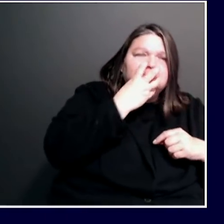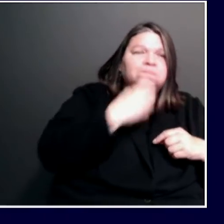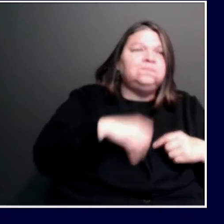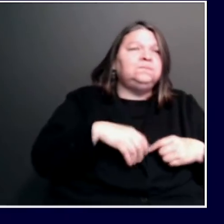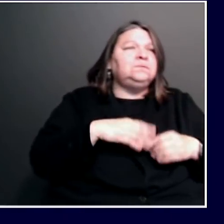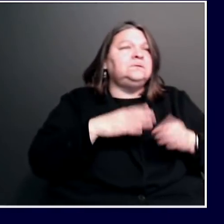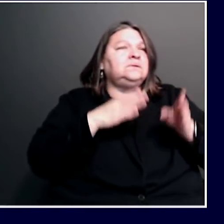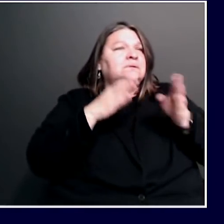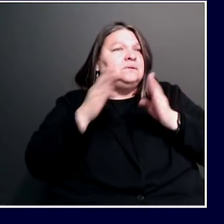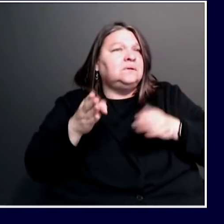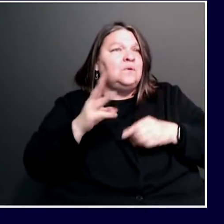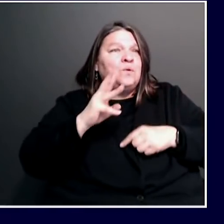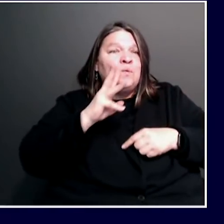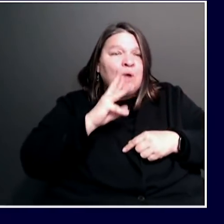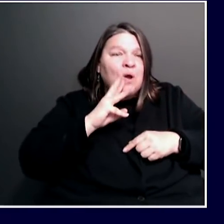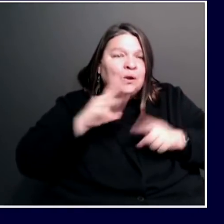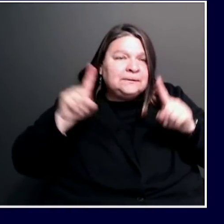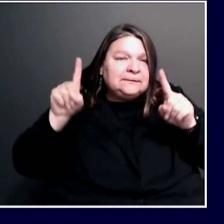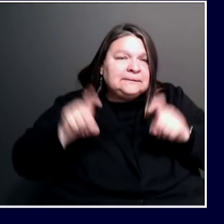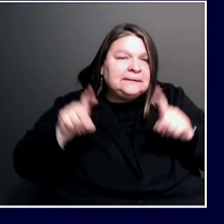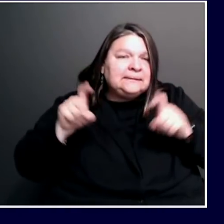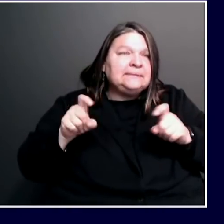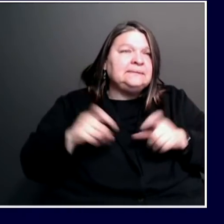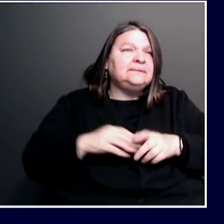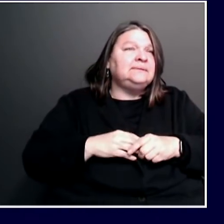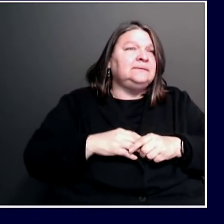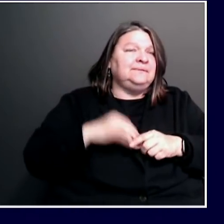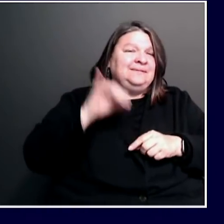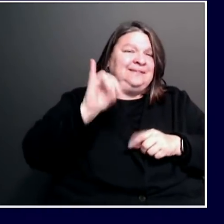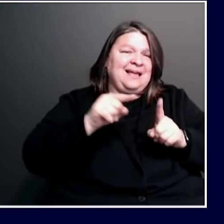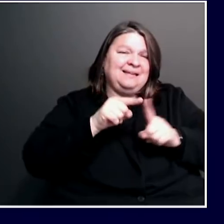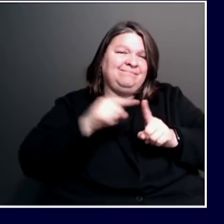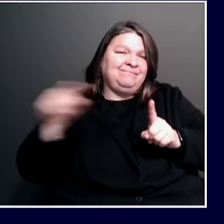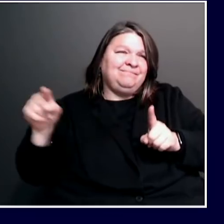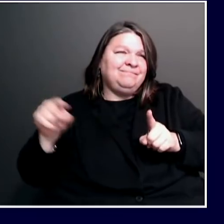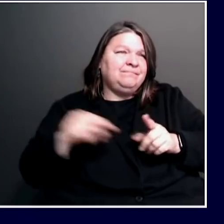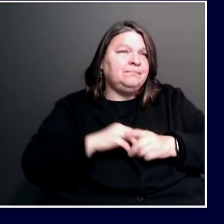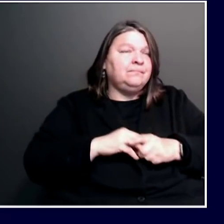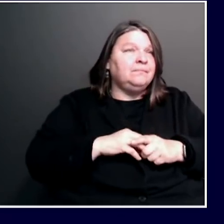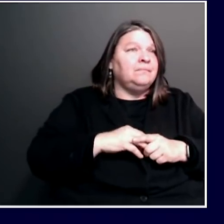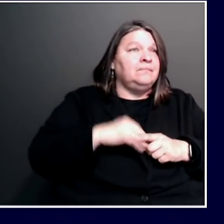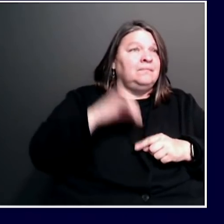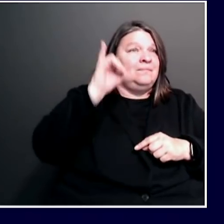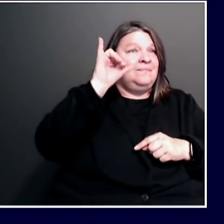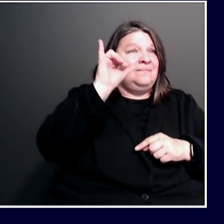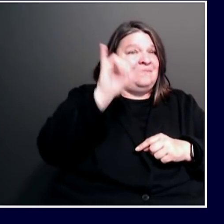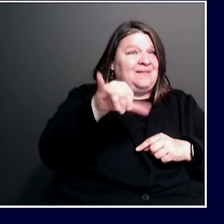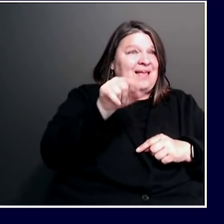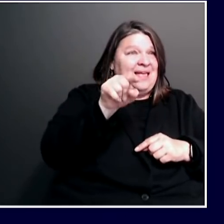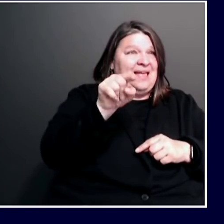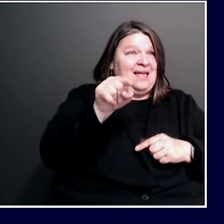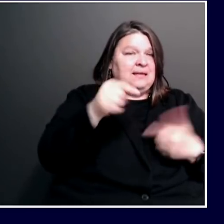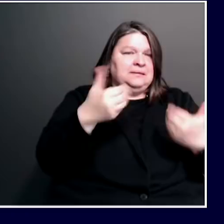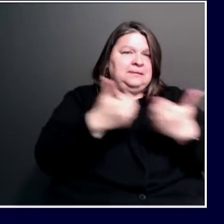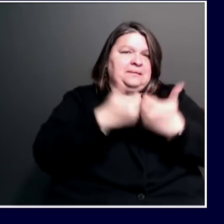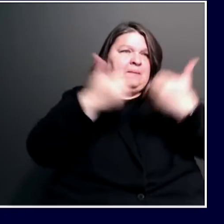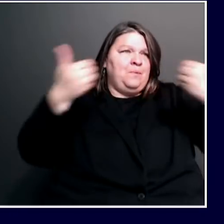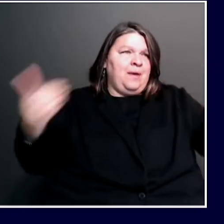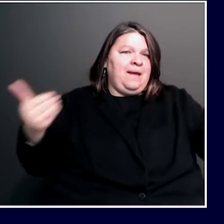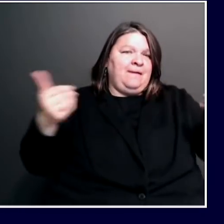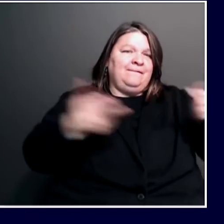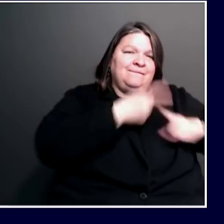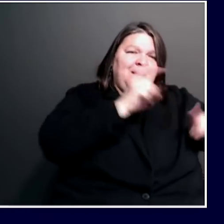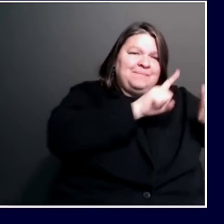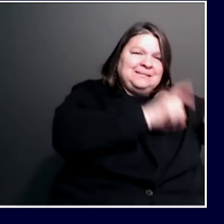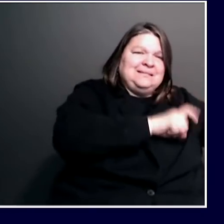us quite a bit, because wastewater screening data are independent of testing data. The wastewater data don't